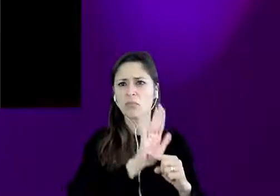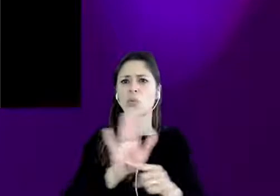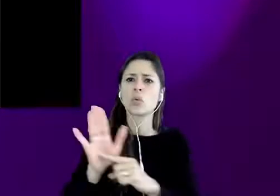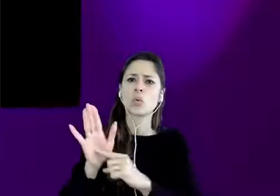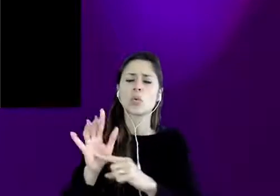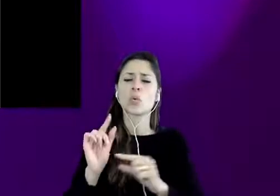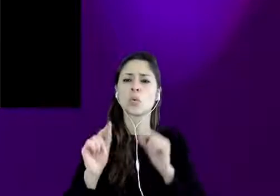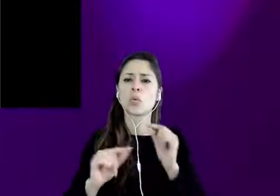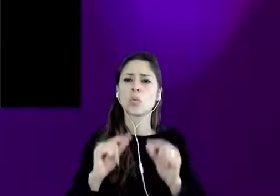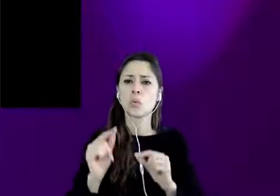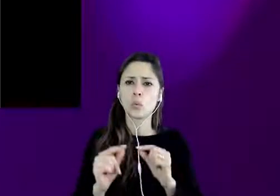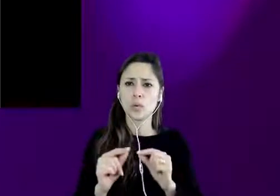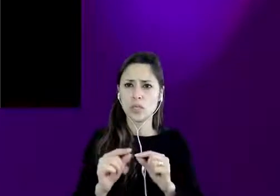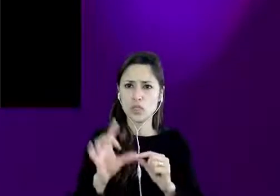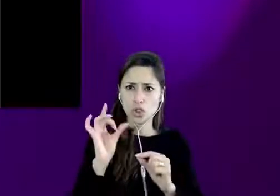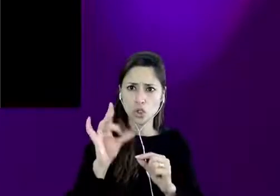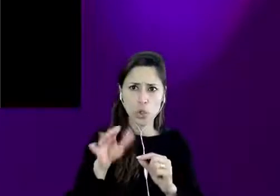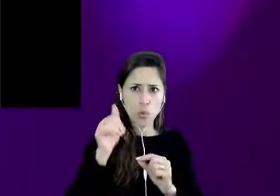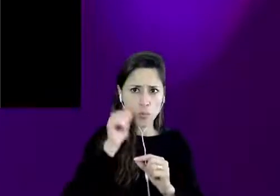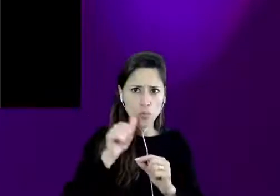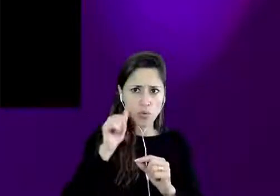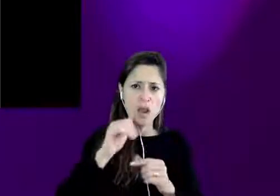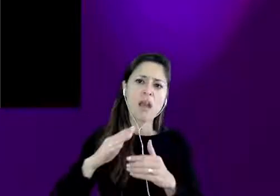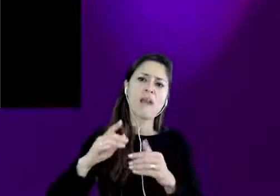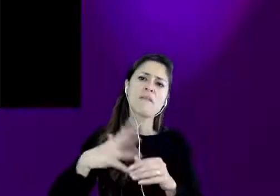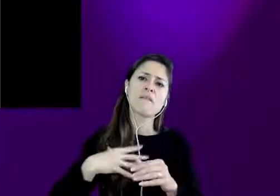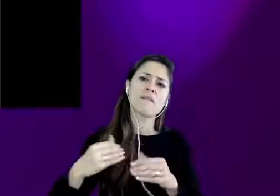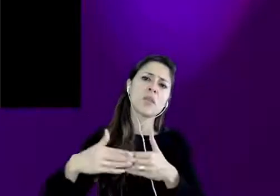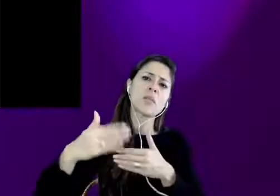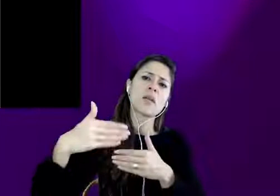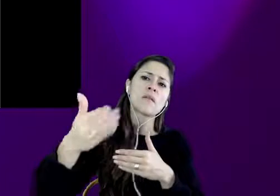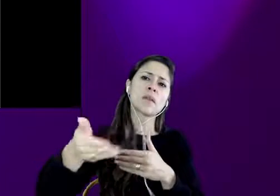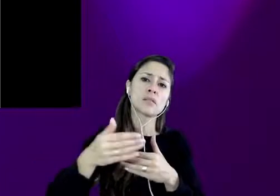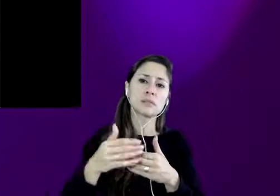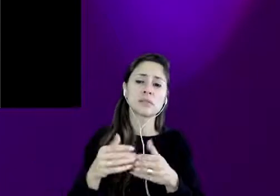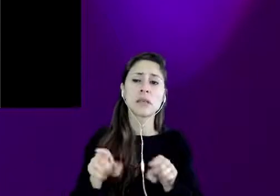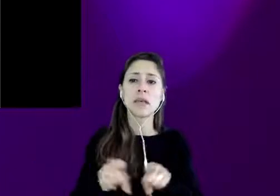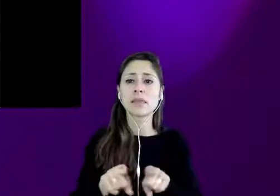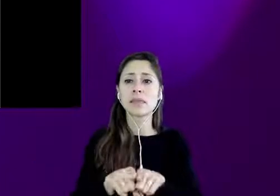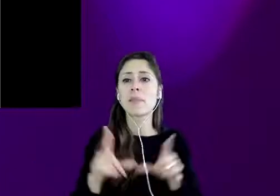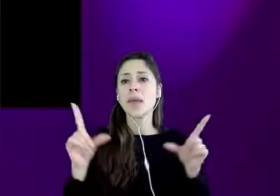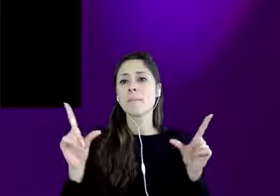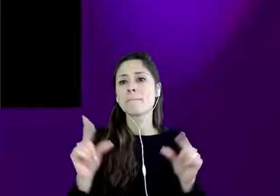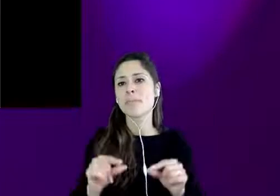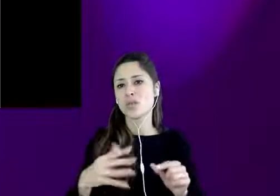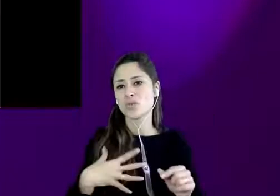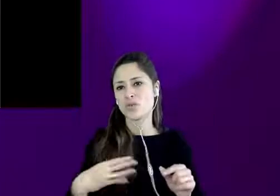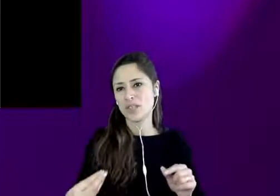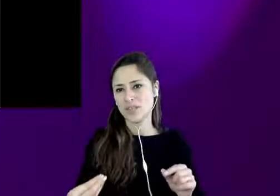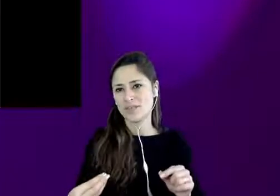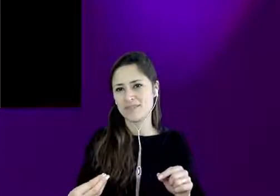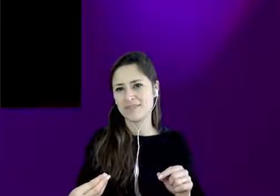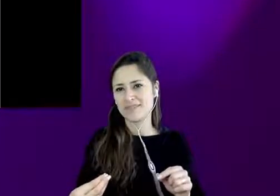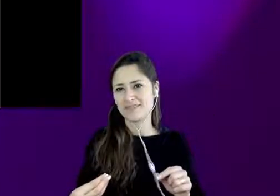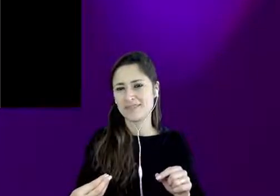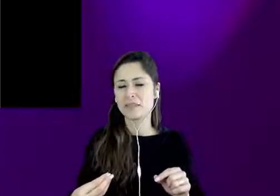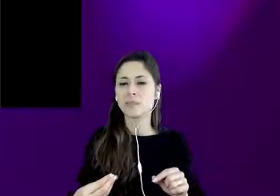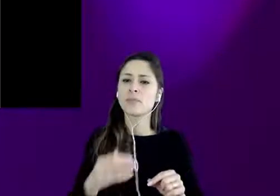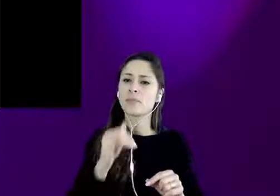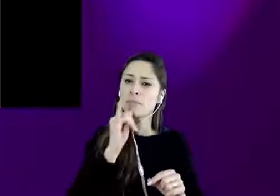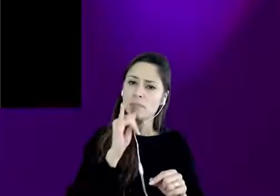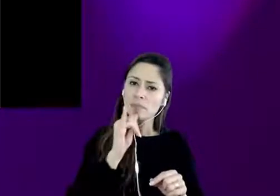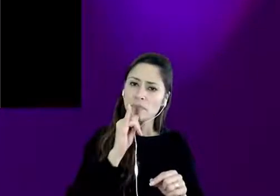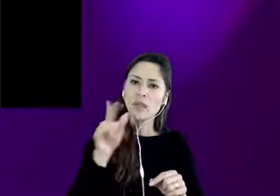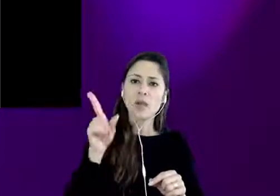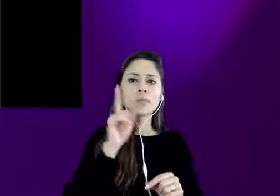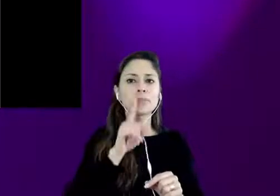having fewer babies. In the United States, they've been always running around 4 million babies per year, but you see that in the last